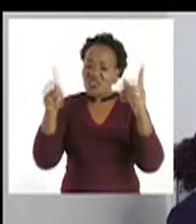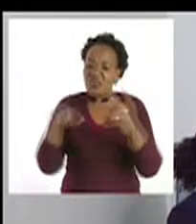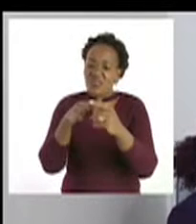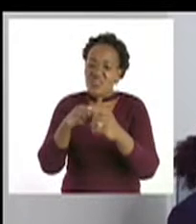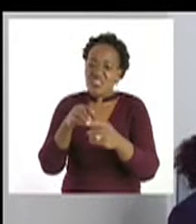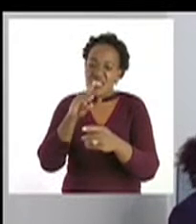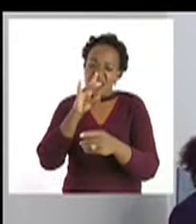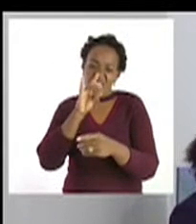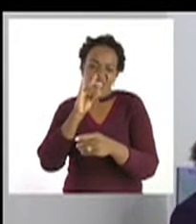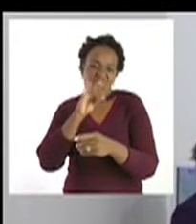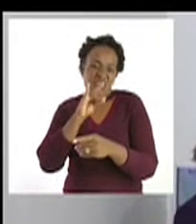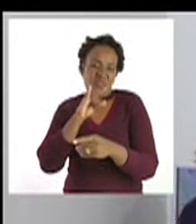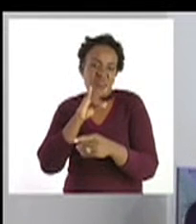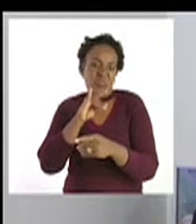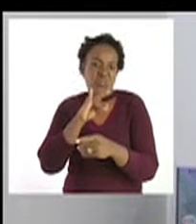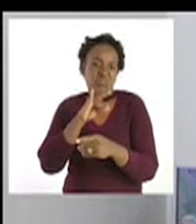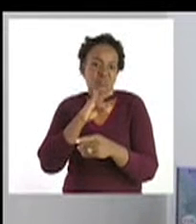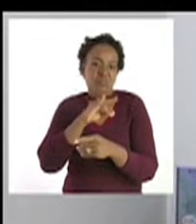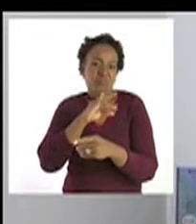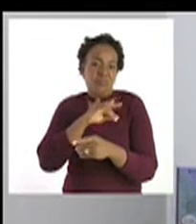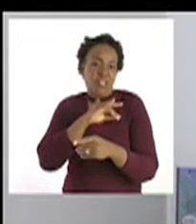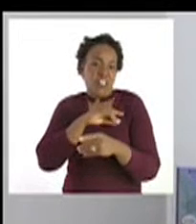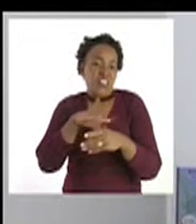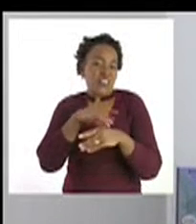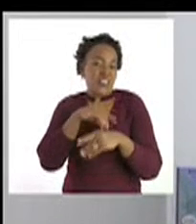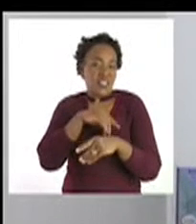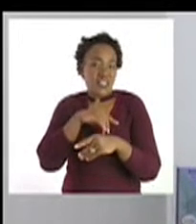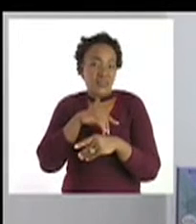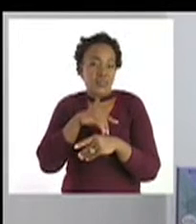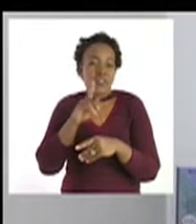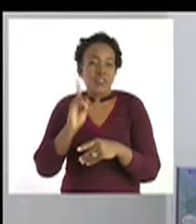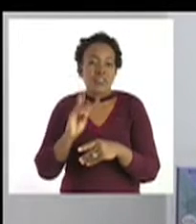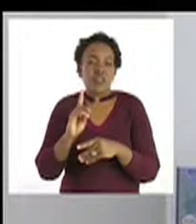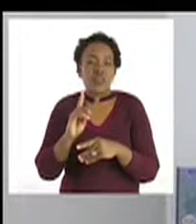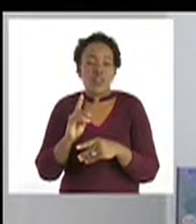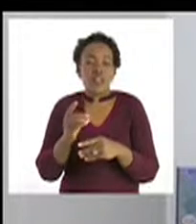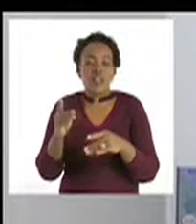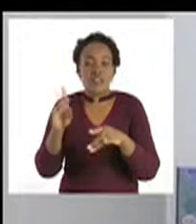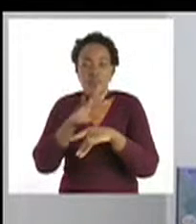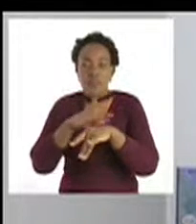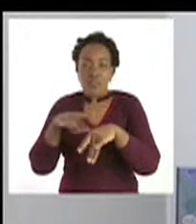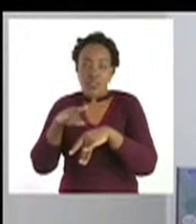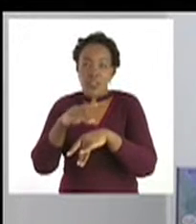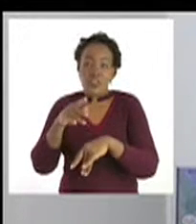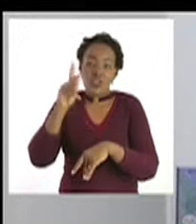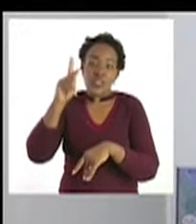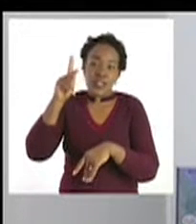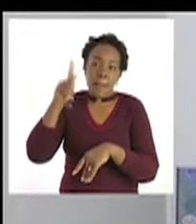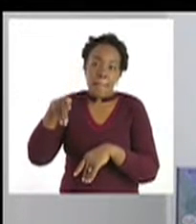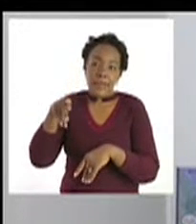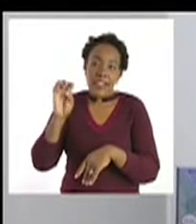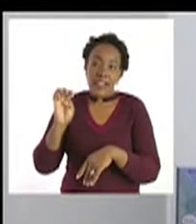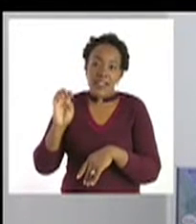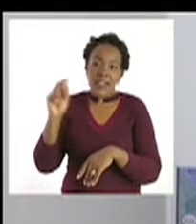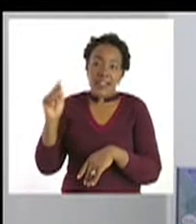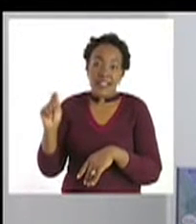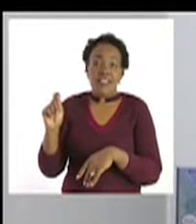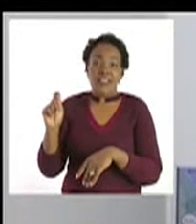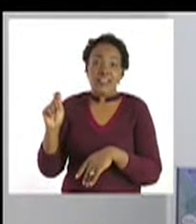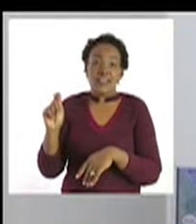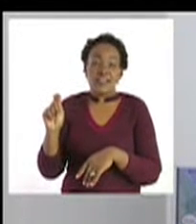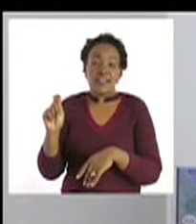pet. So we come and check here. Do we have for